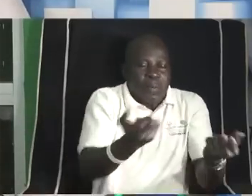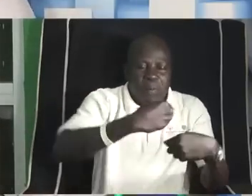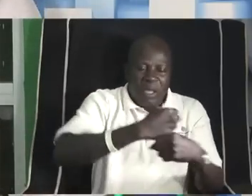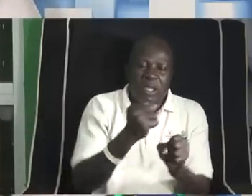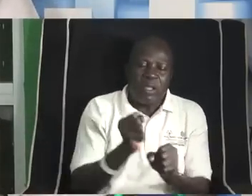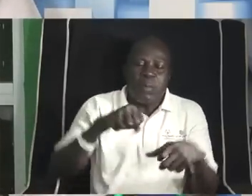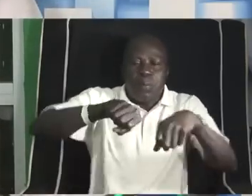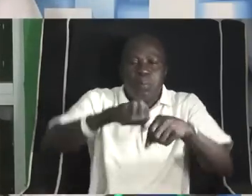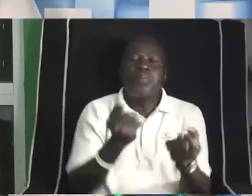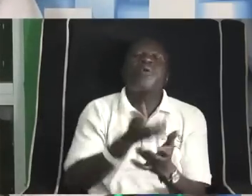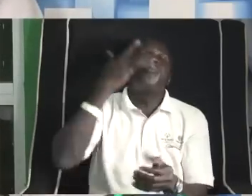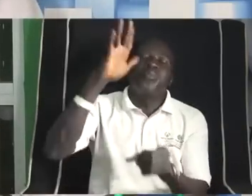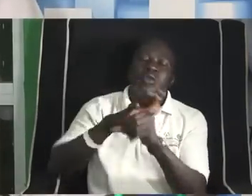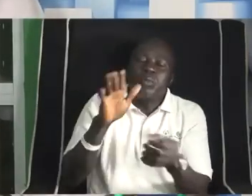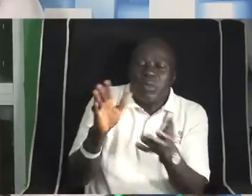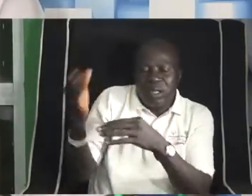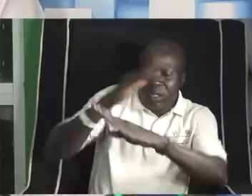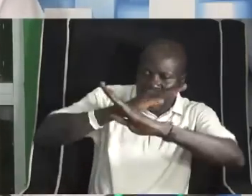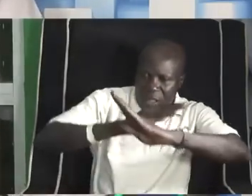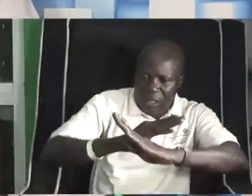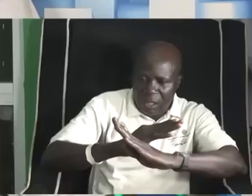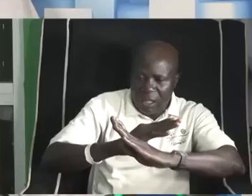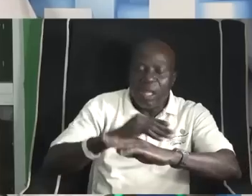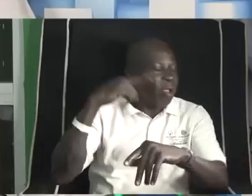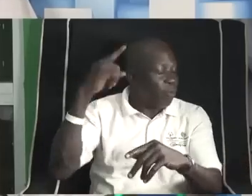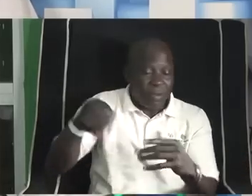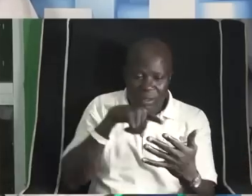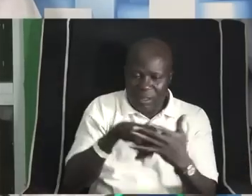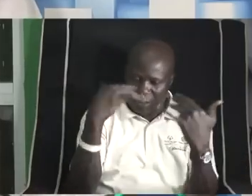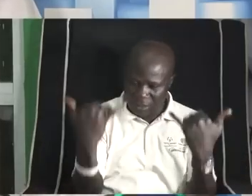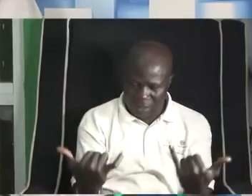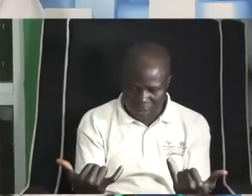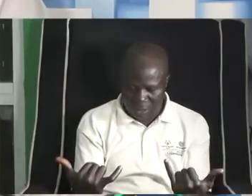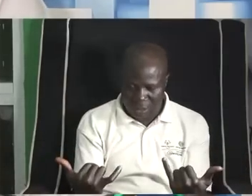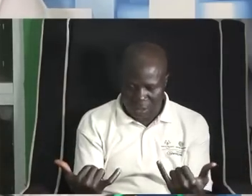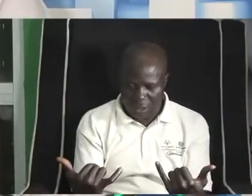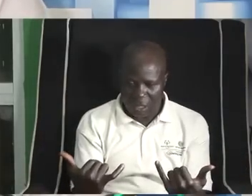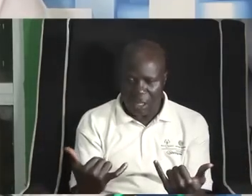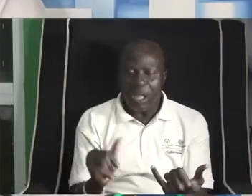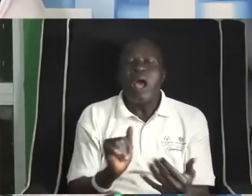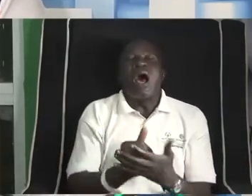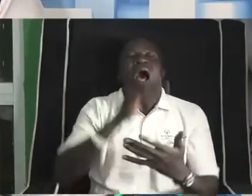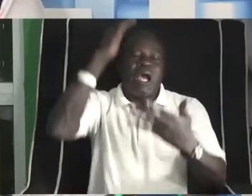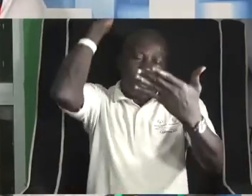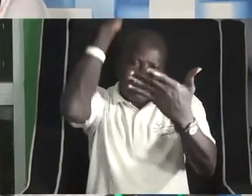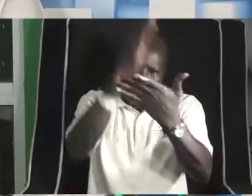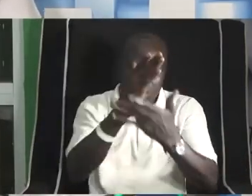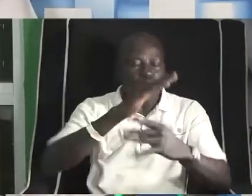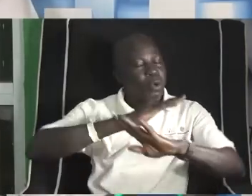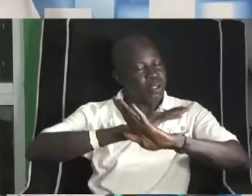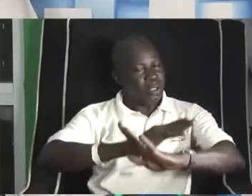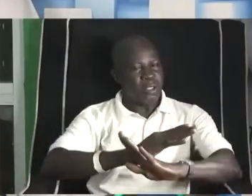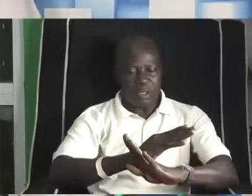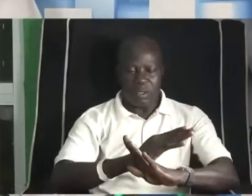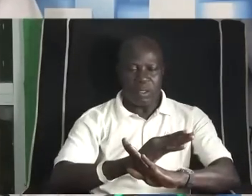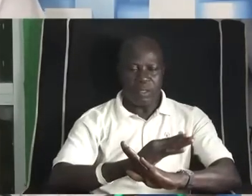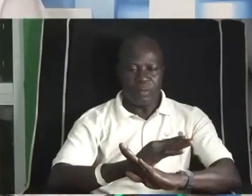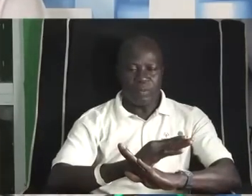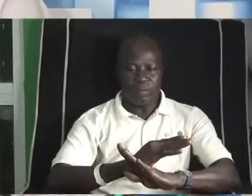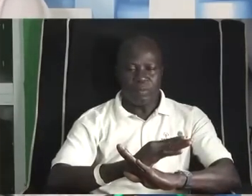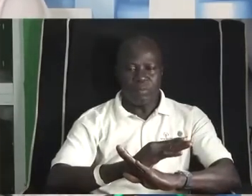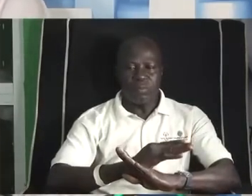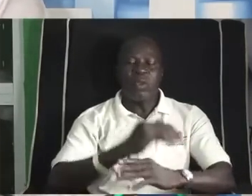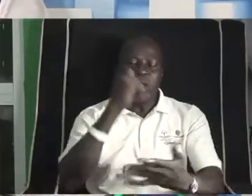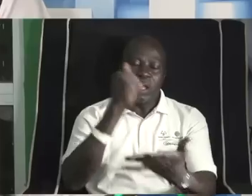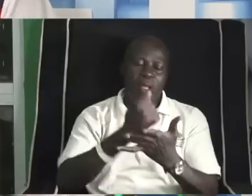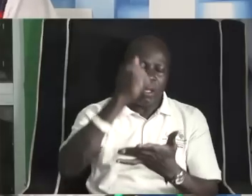that make promise to be tarry. From this now henceforth, I delay such forces in your life. Oh